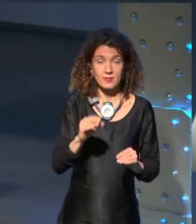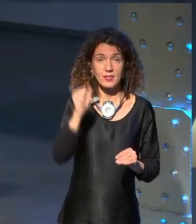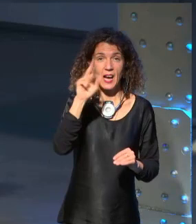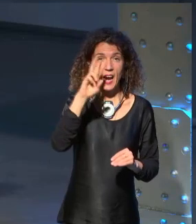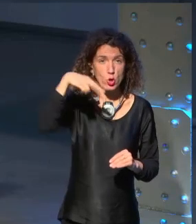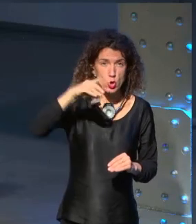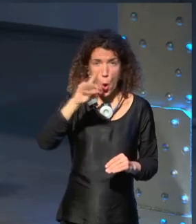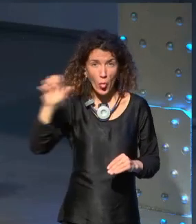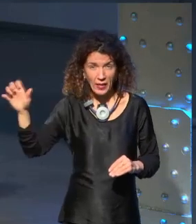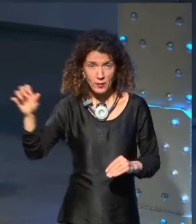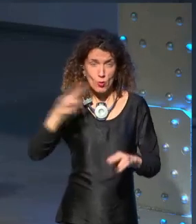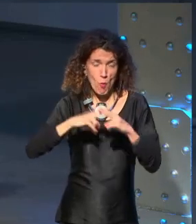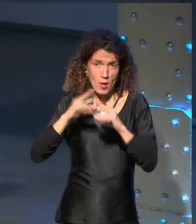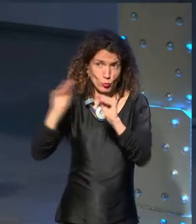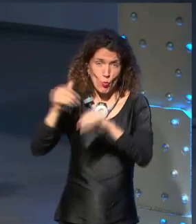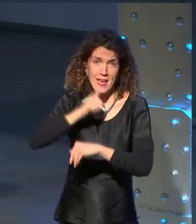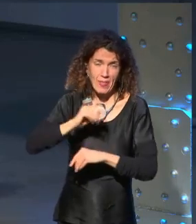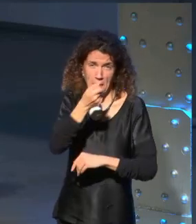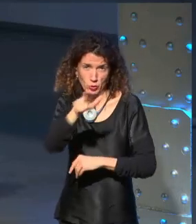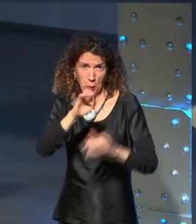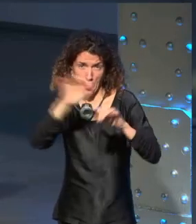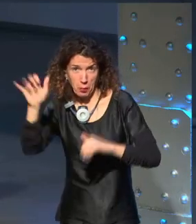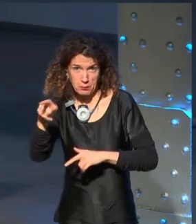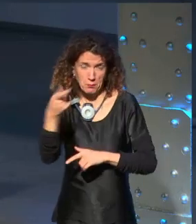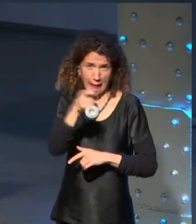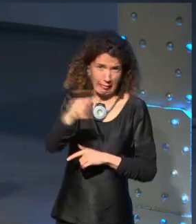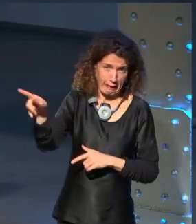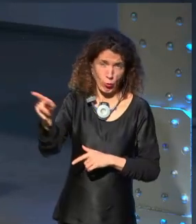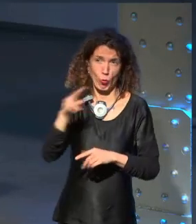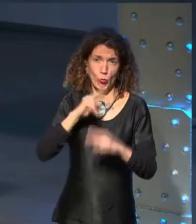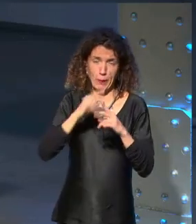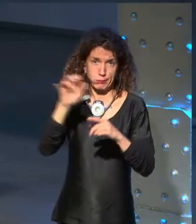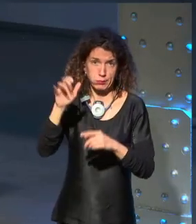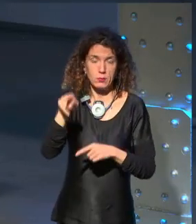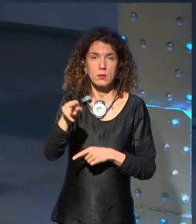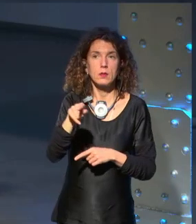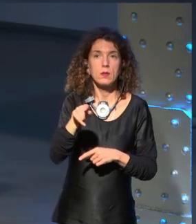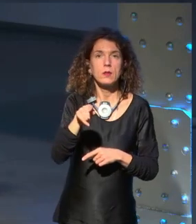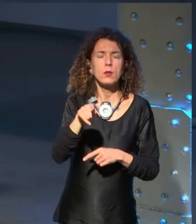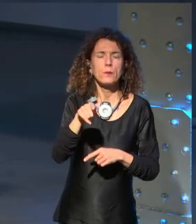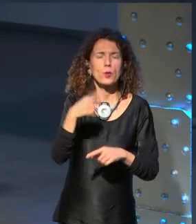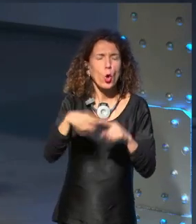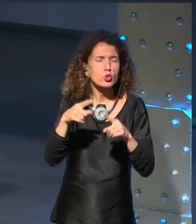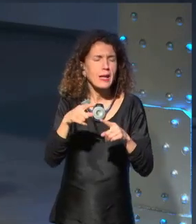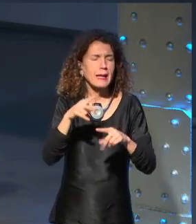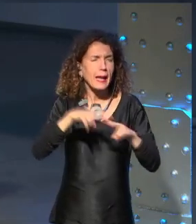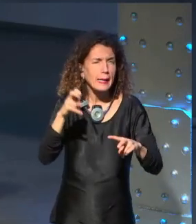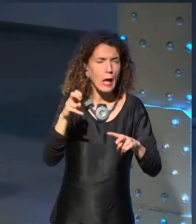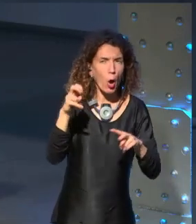And it's pretty bleak stuff, but I like it.